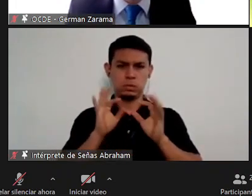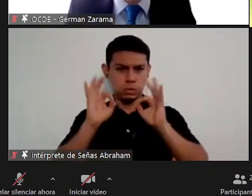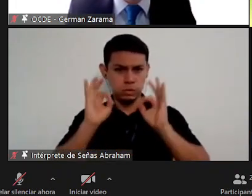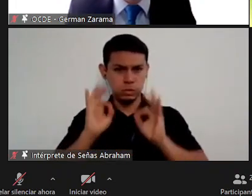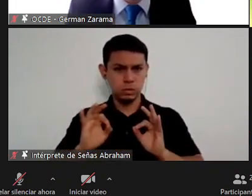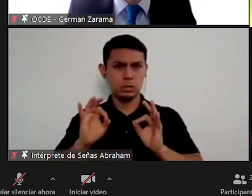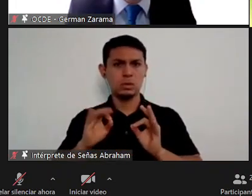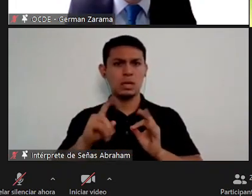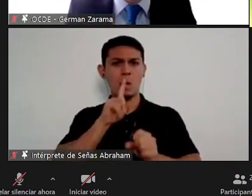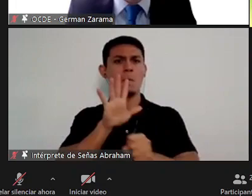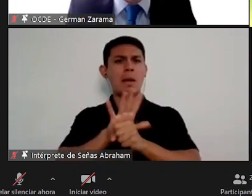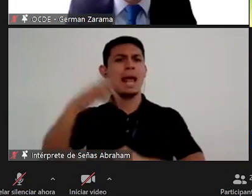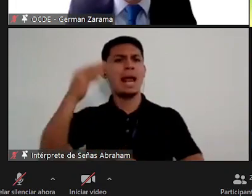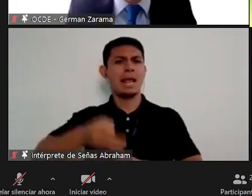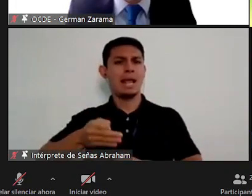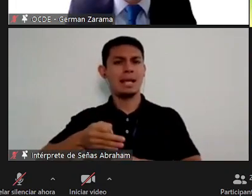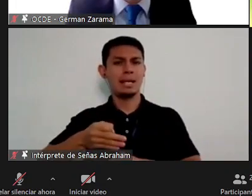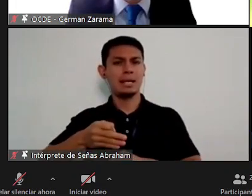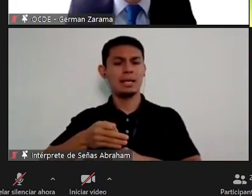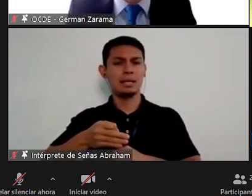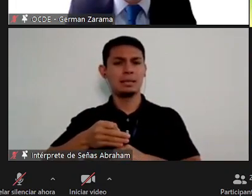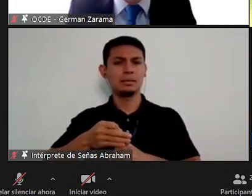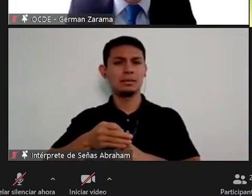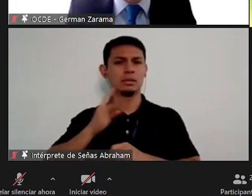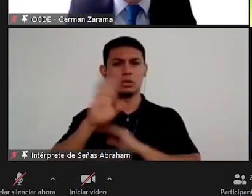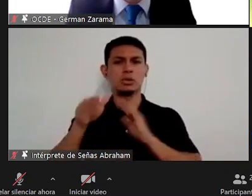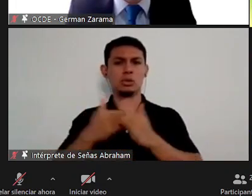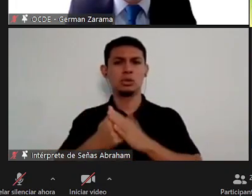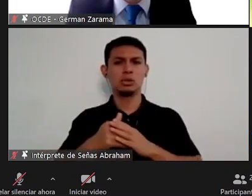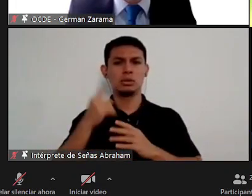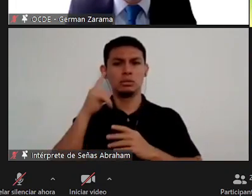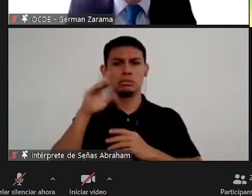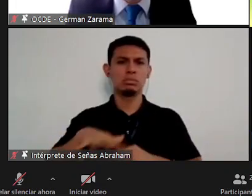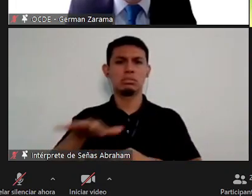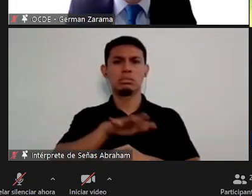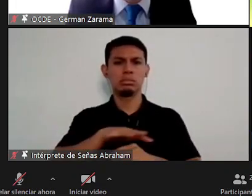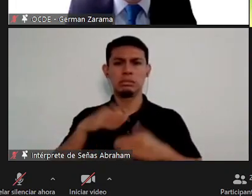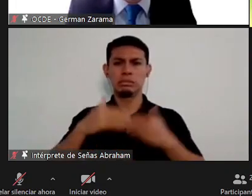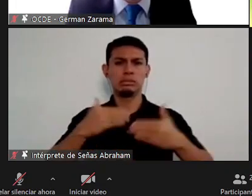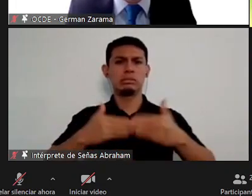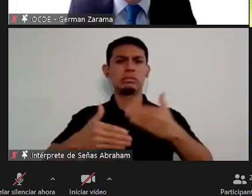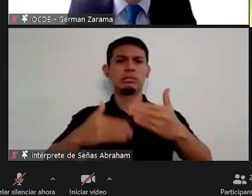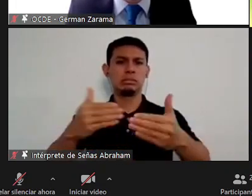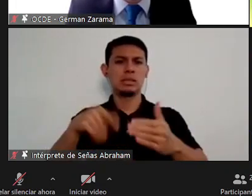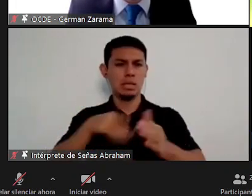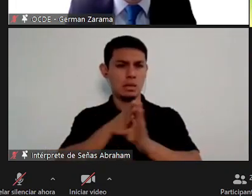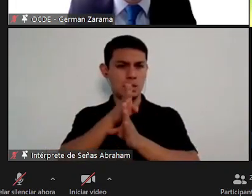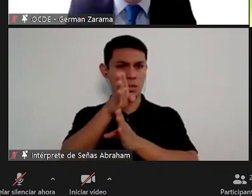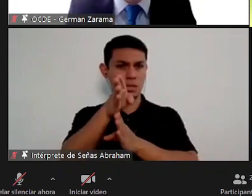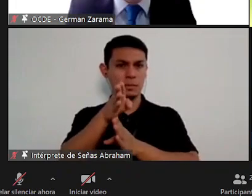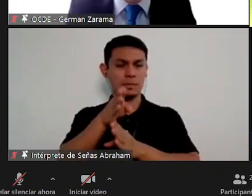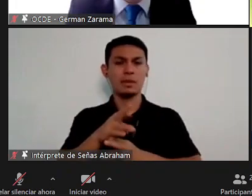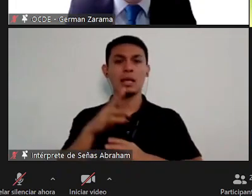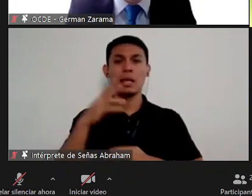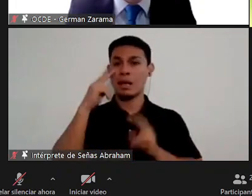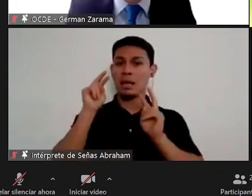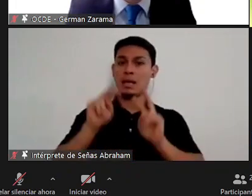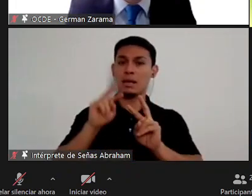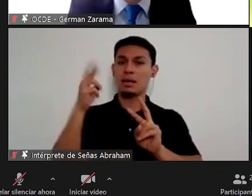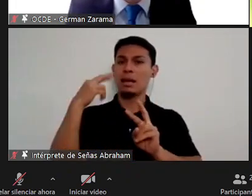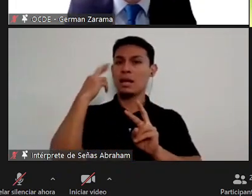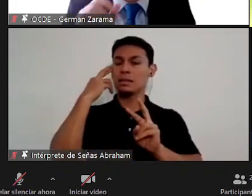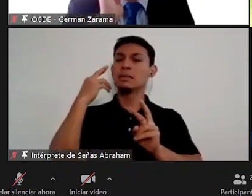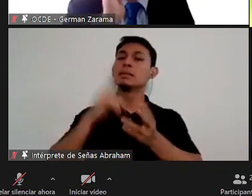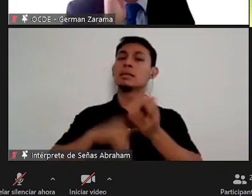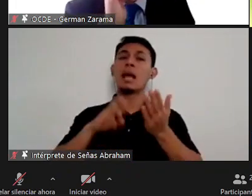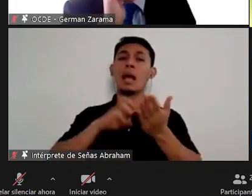robust coherent policies and a real commitment from all the different social sectors to move forward in the same direction